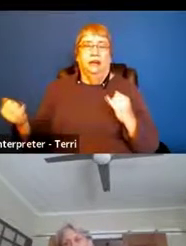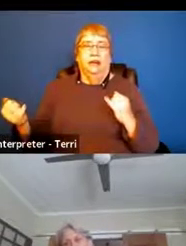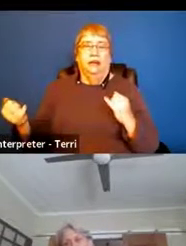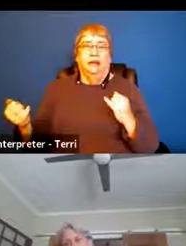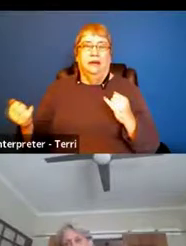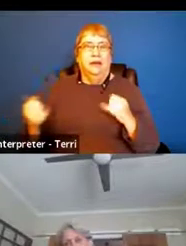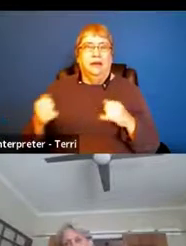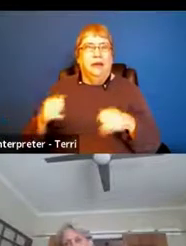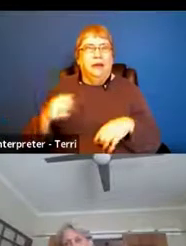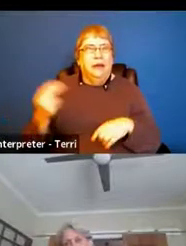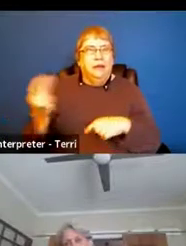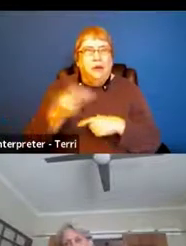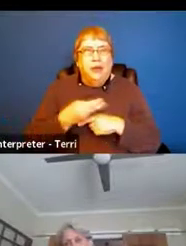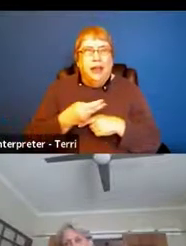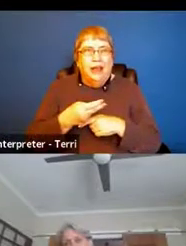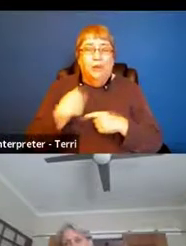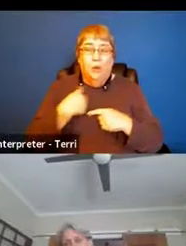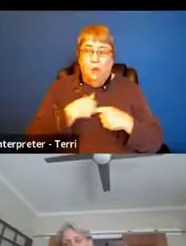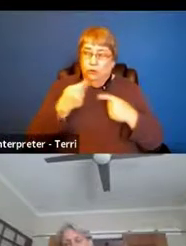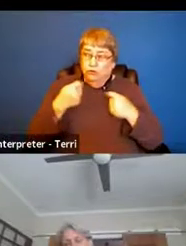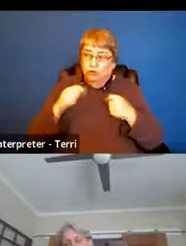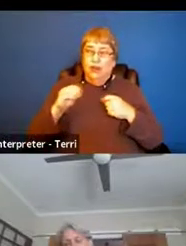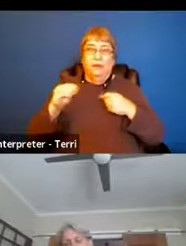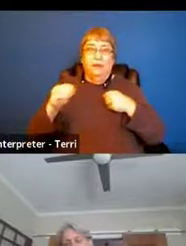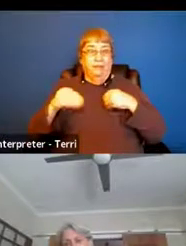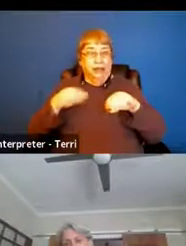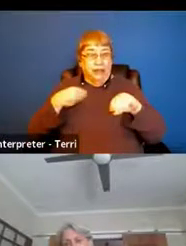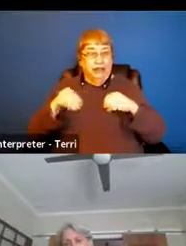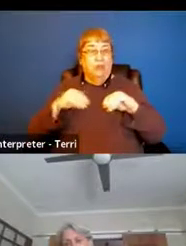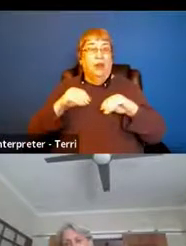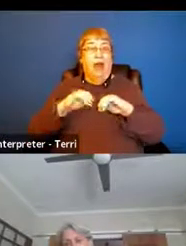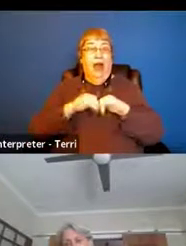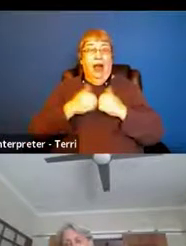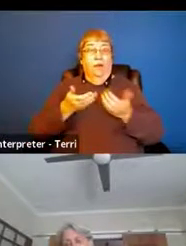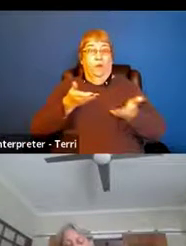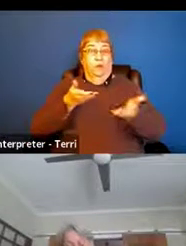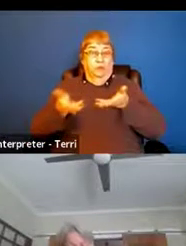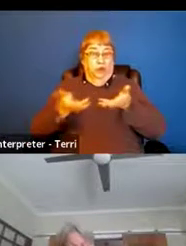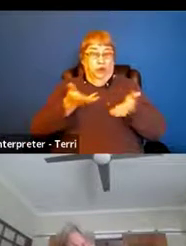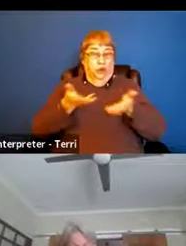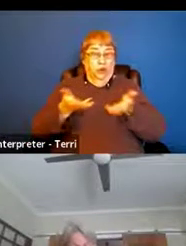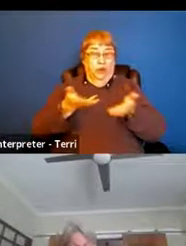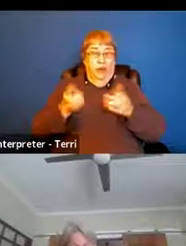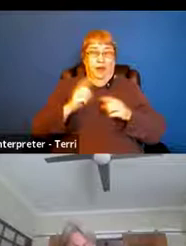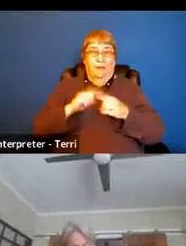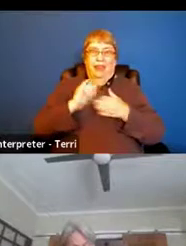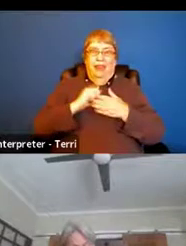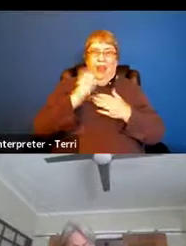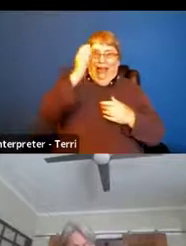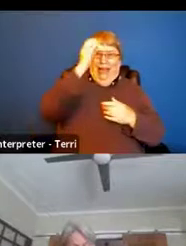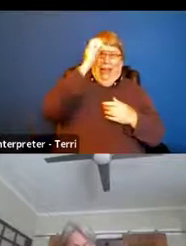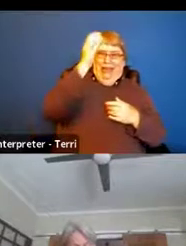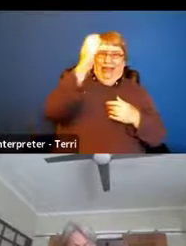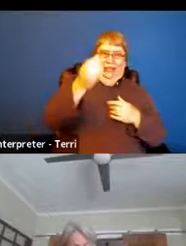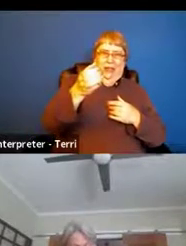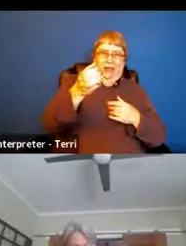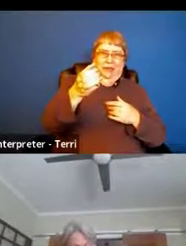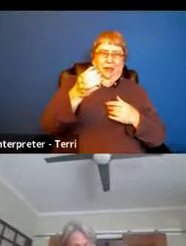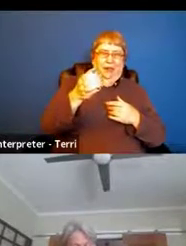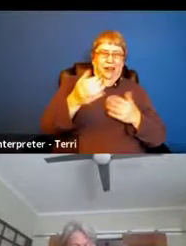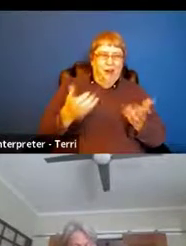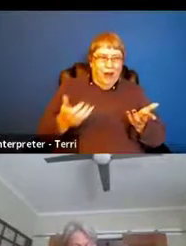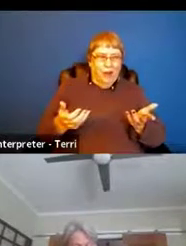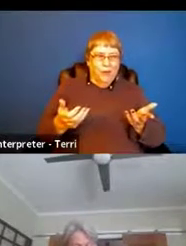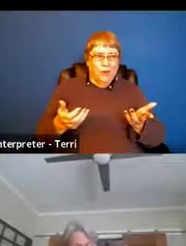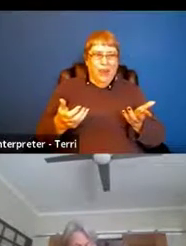that MHCD has tried to be flexible in the way that we serve people. But I think that concept is broader than just that, but thinking